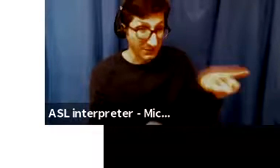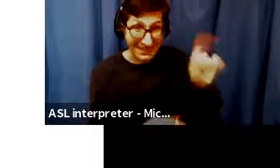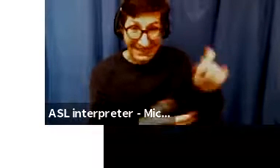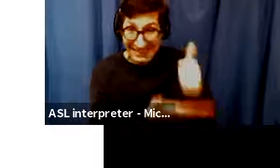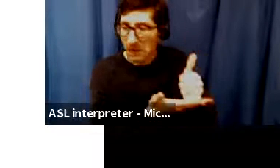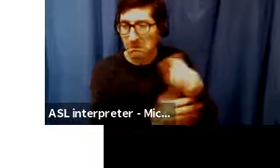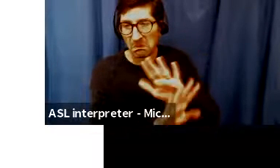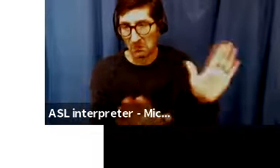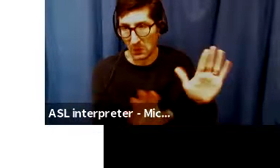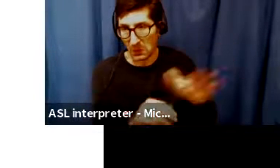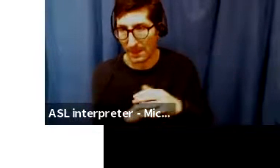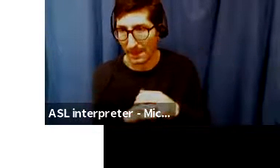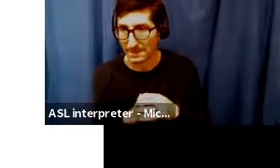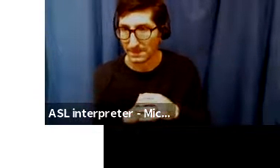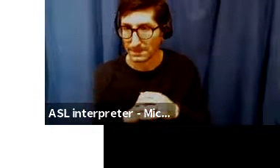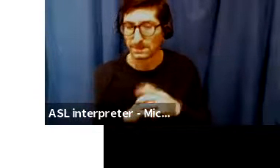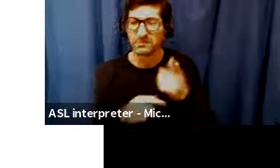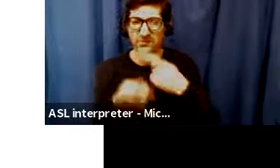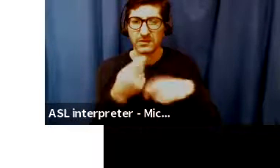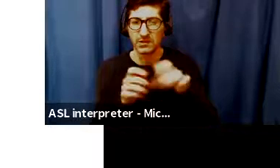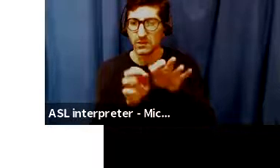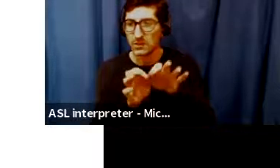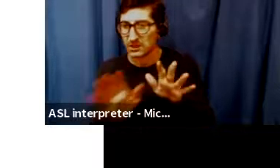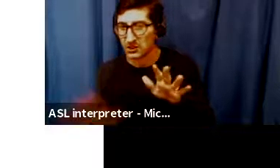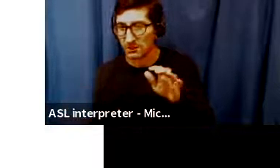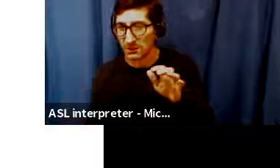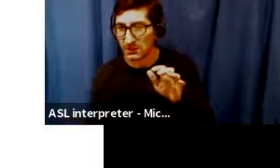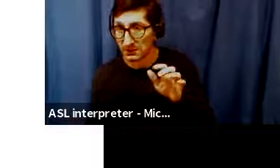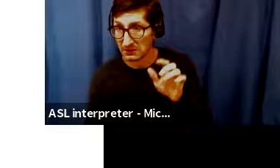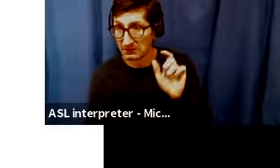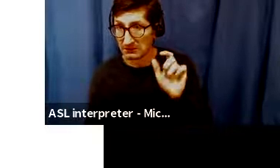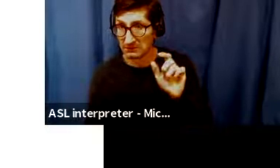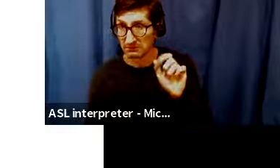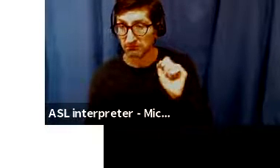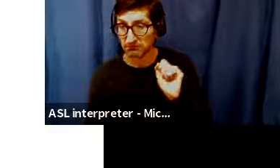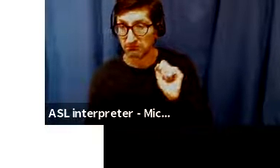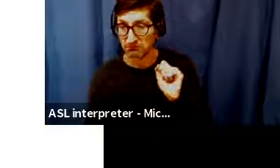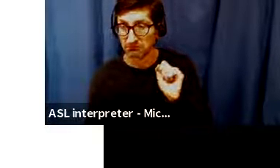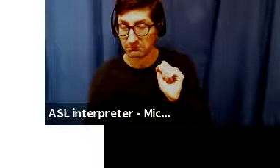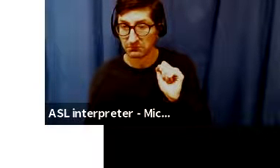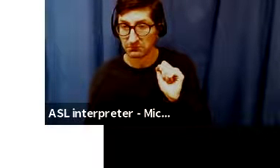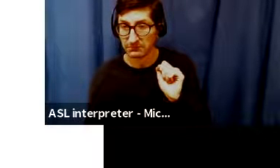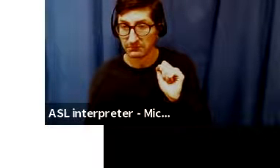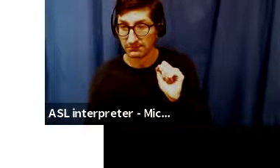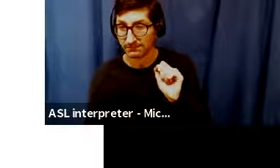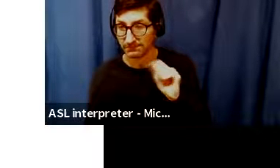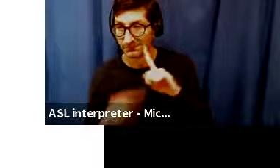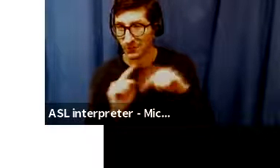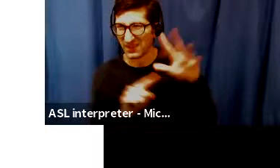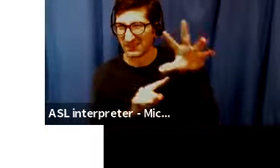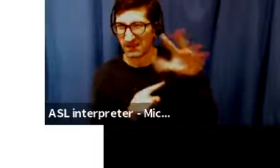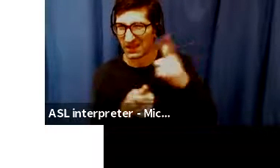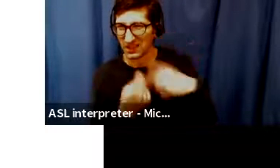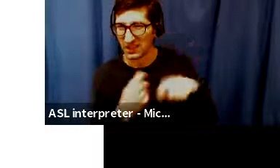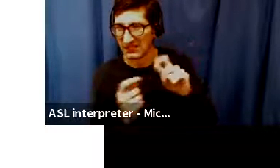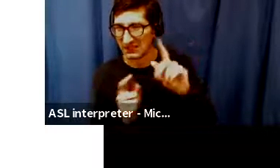There are three main ways to be a human guide. First, if a person has a service animal,